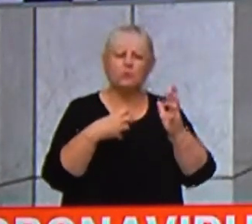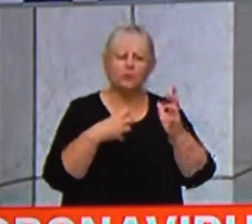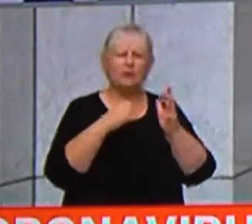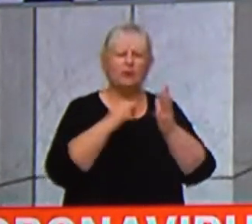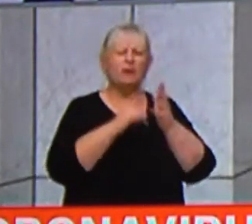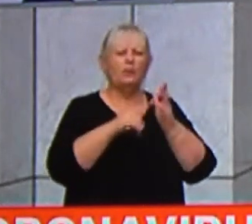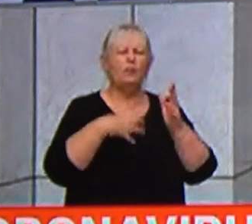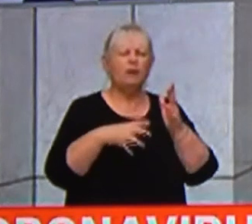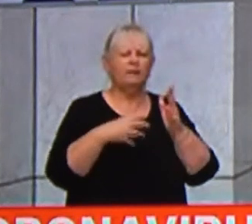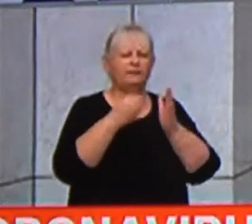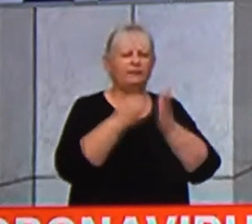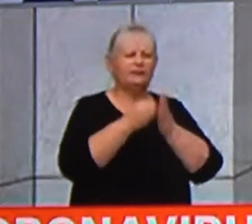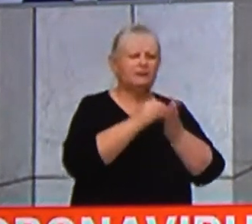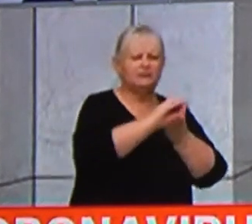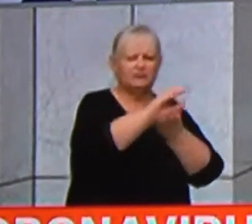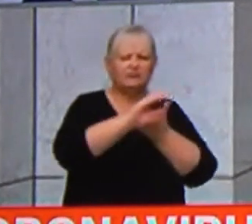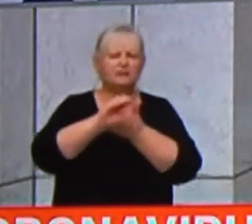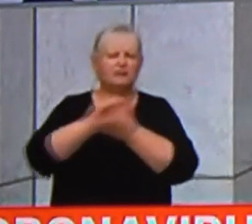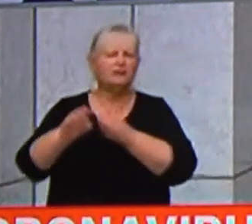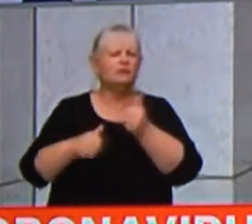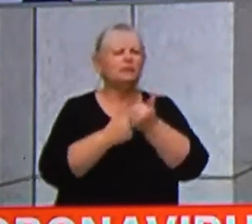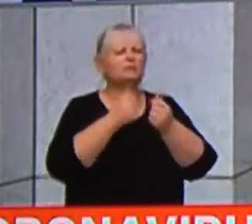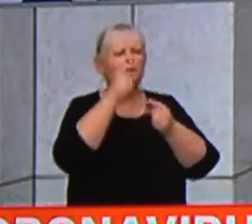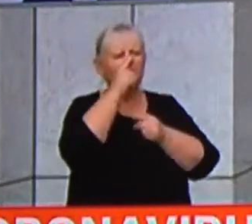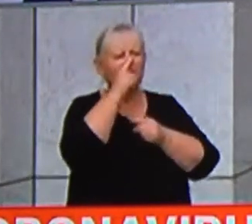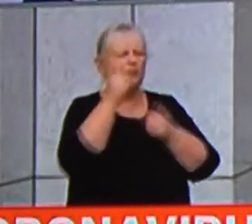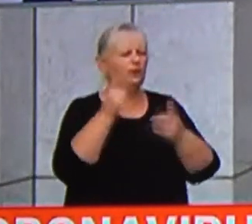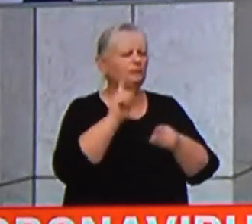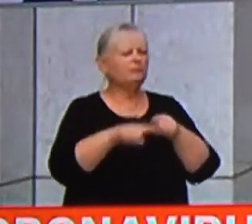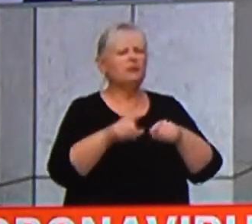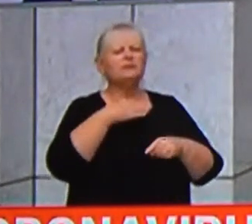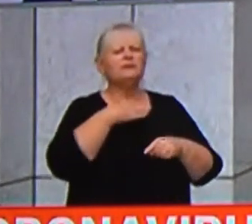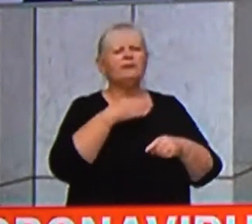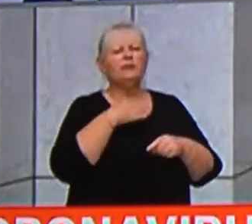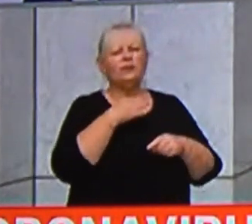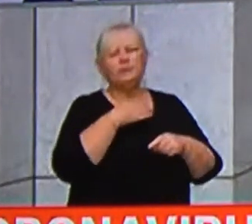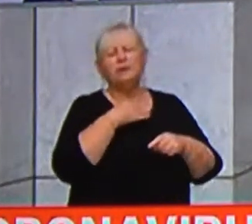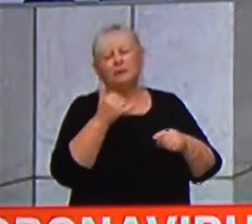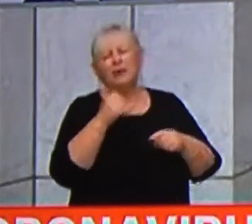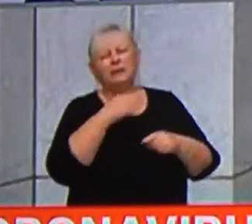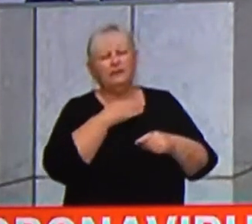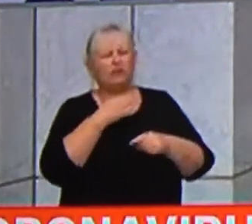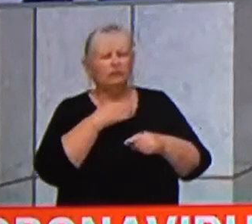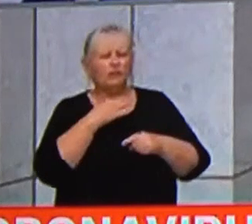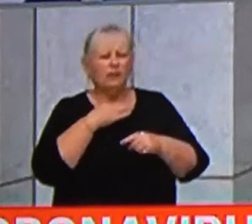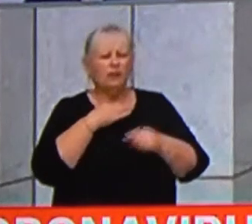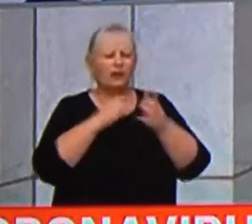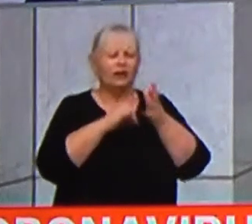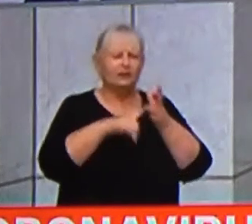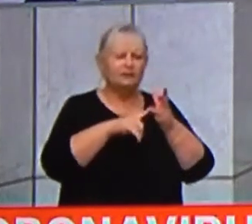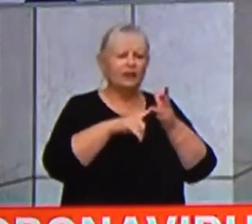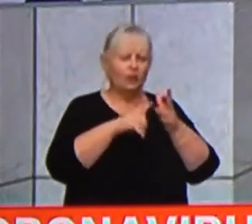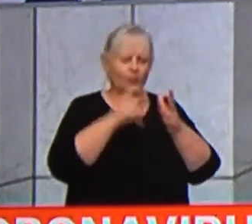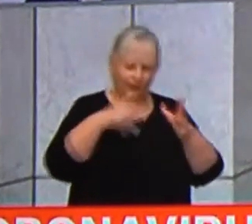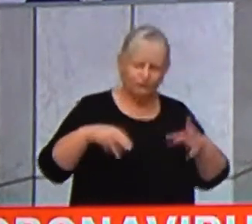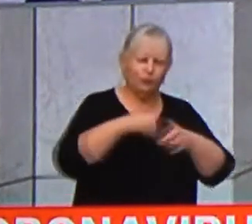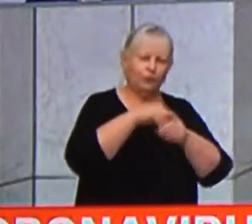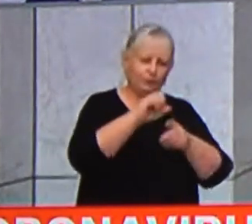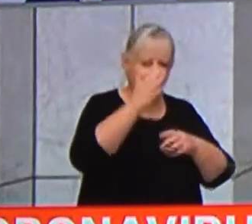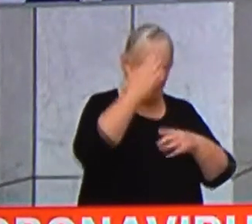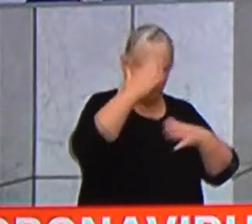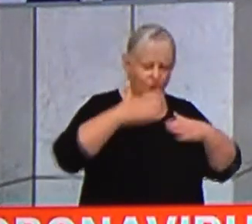the decisions that are being taken and the impact that they have in the community. But before we come to that, I also want to announce something very